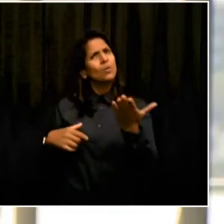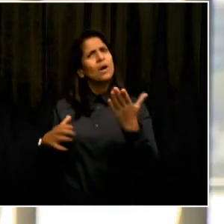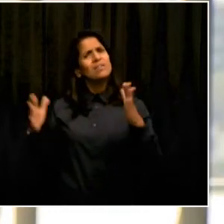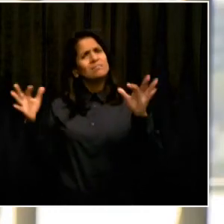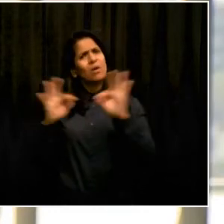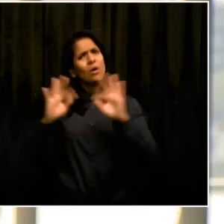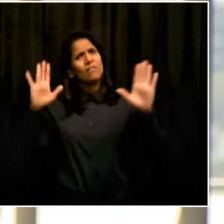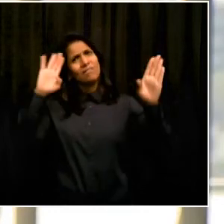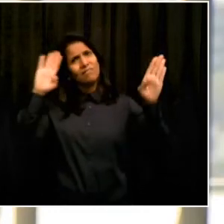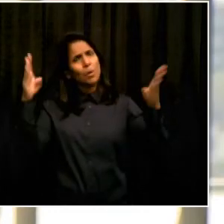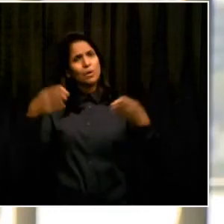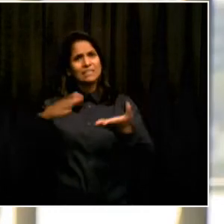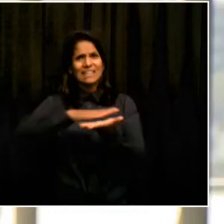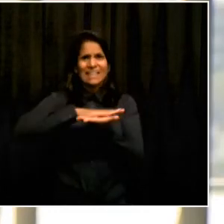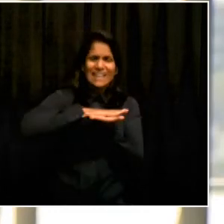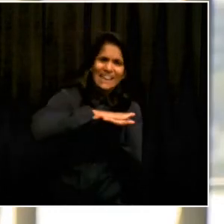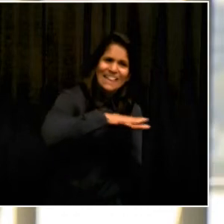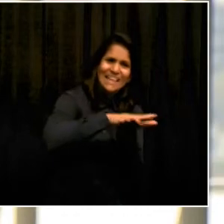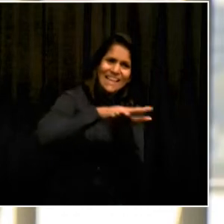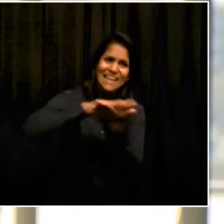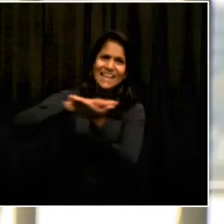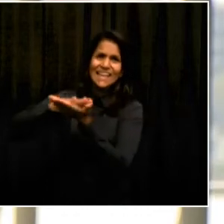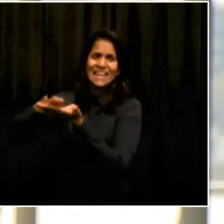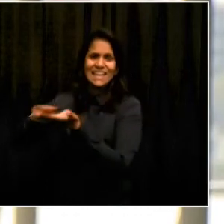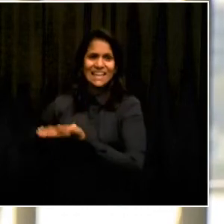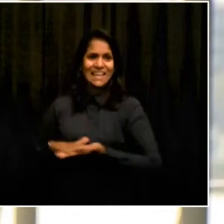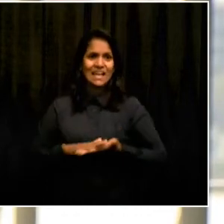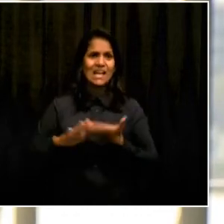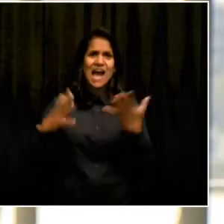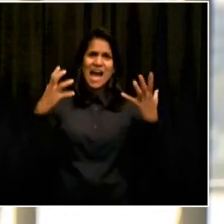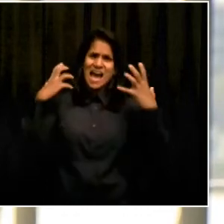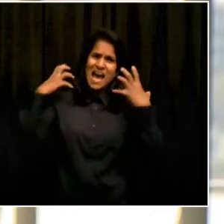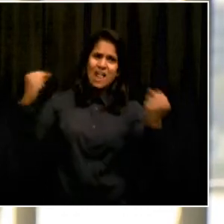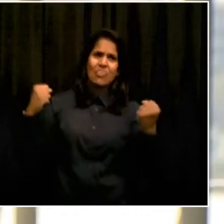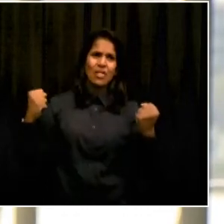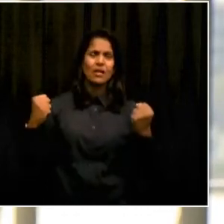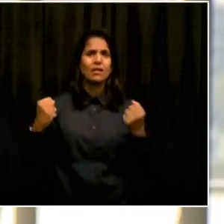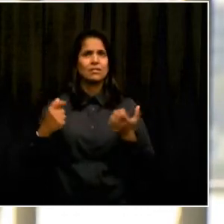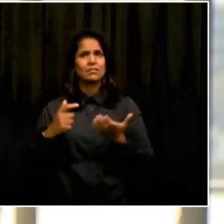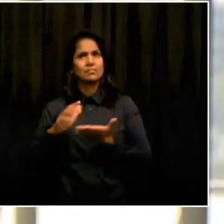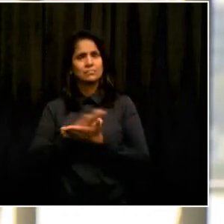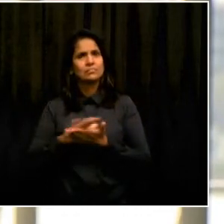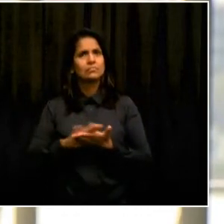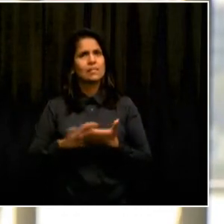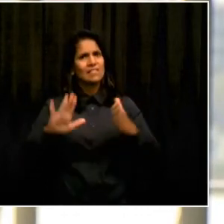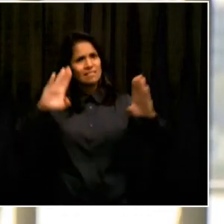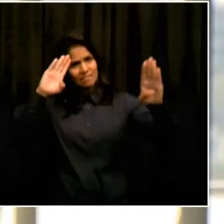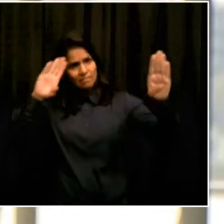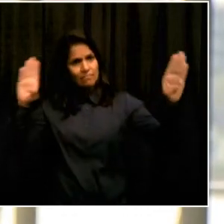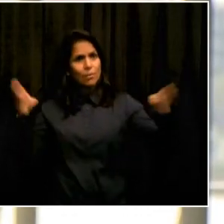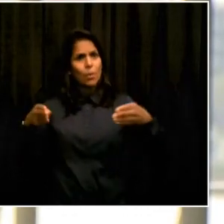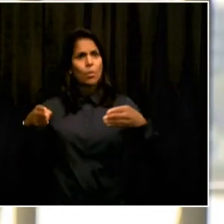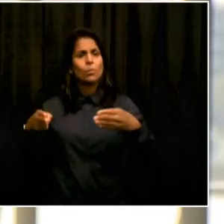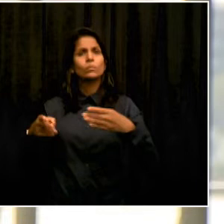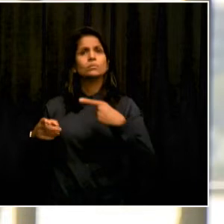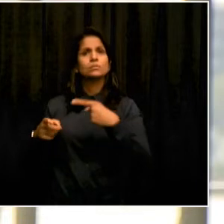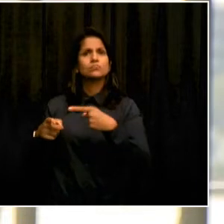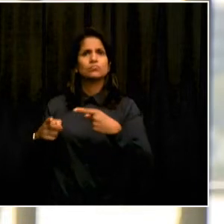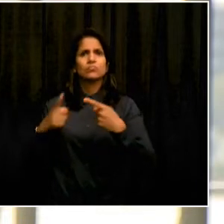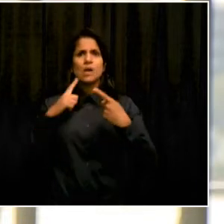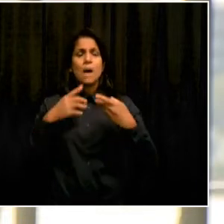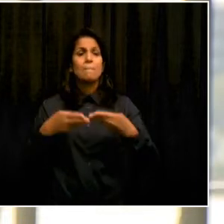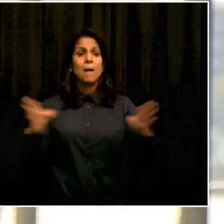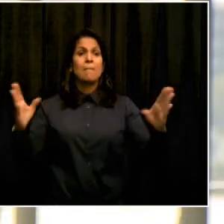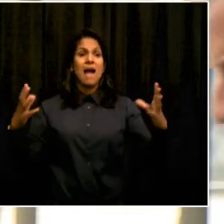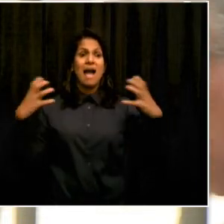bringing people back safely, and that requires investing in public health. Okay. And my second question speaks to the healthcare